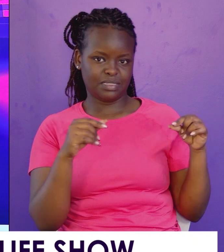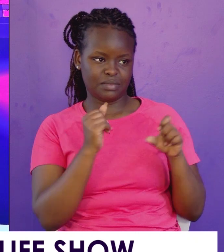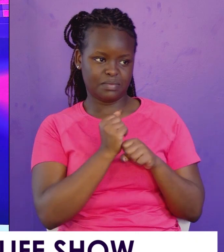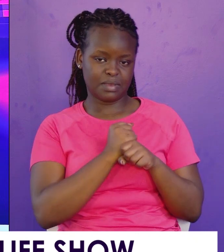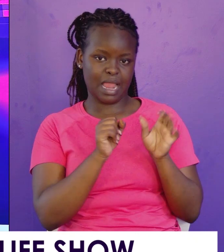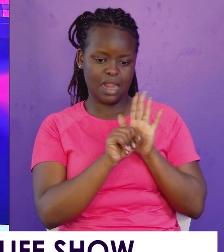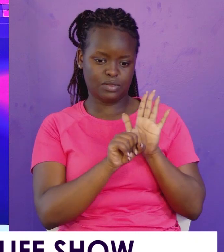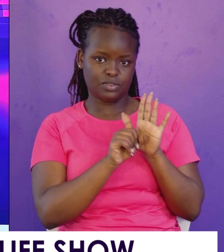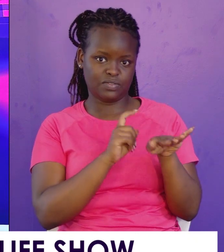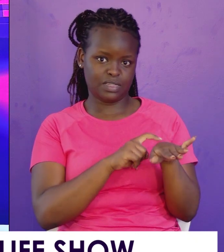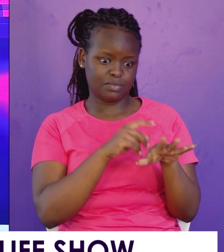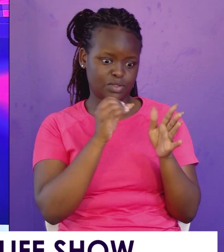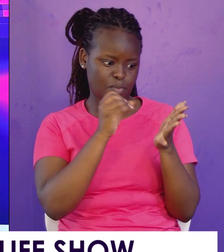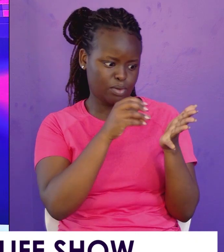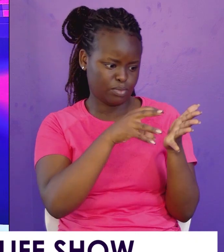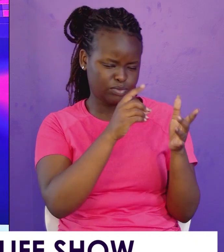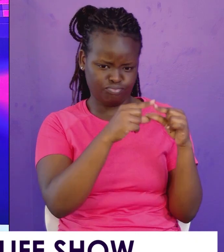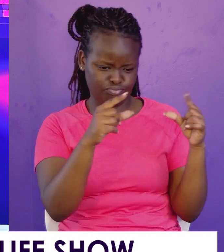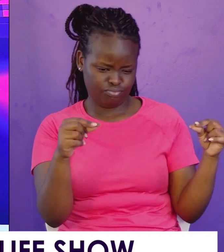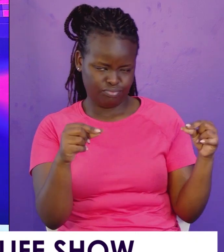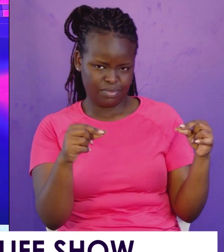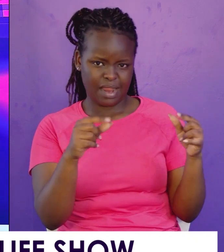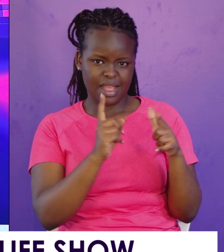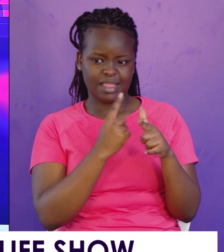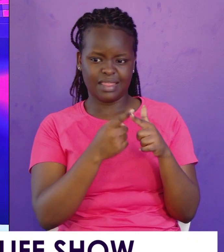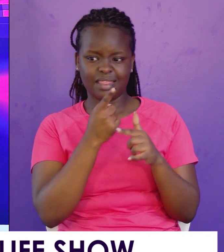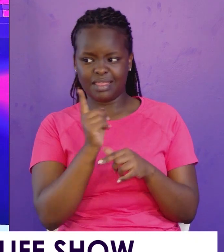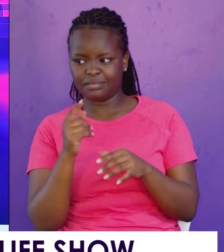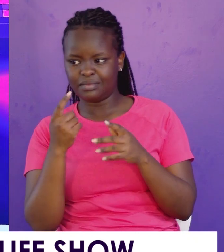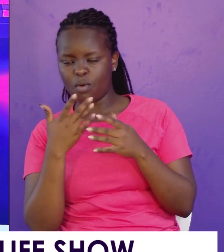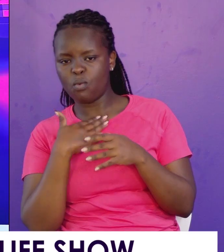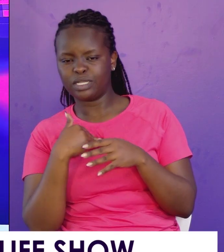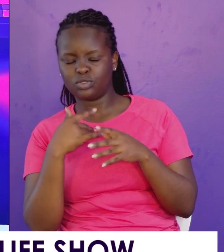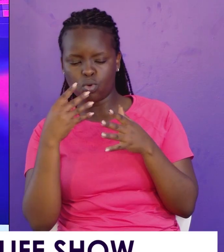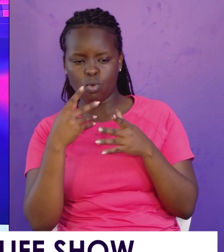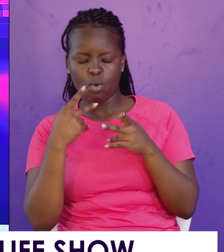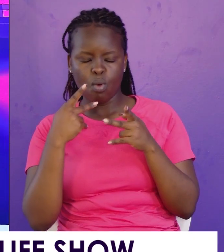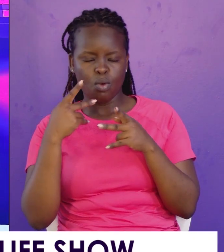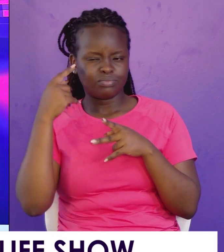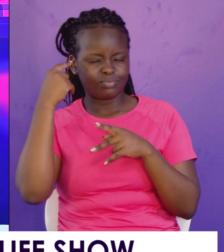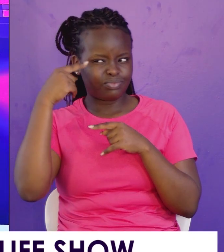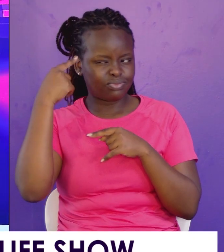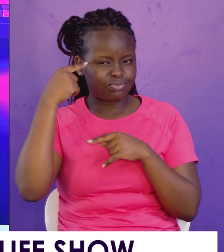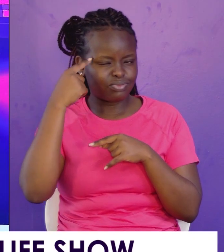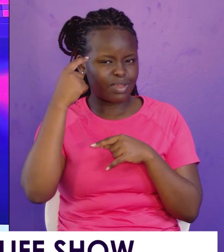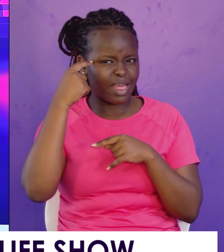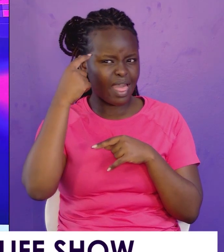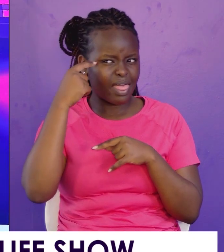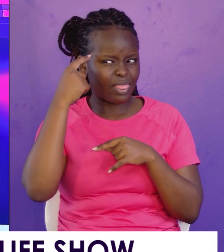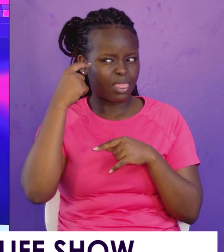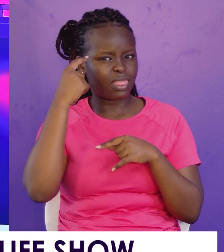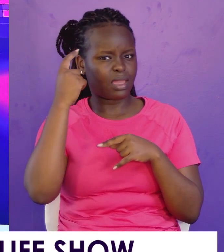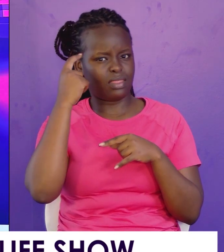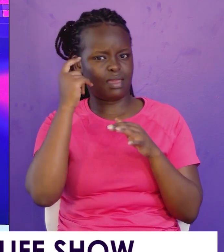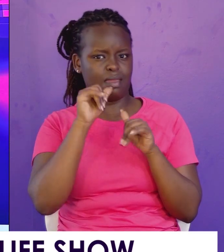must always put that phrase. It is them trying to process message in their mind. So sometimes it helps them